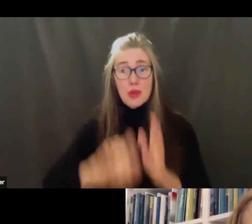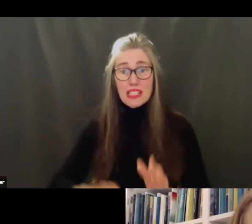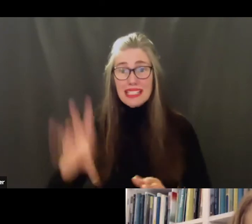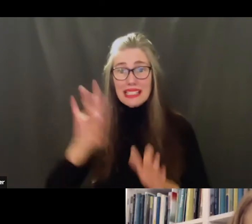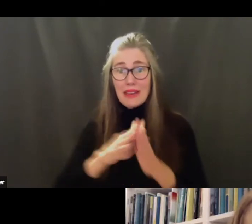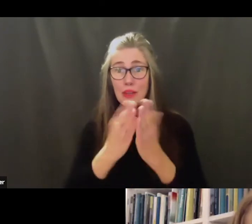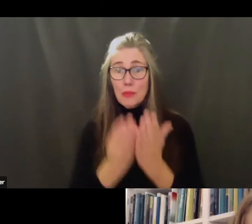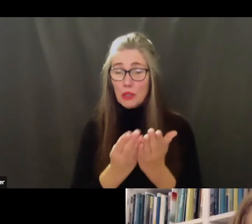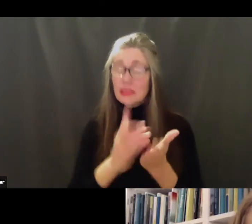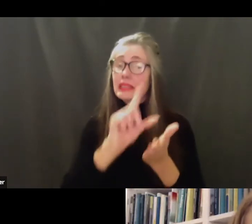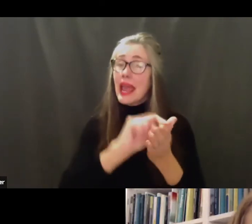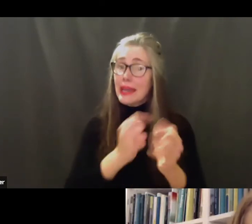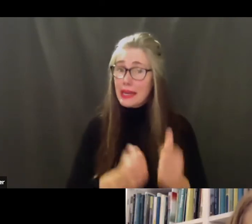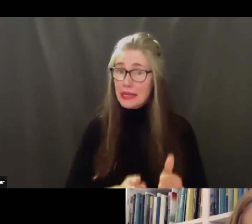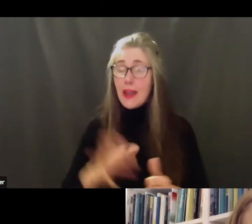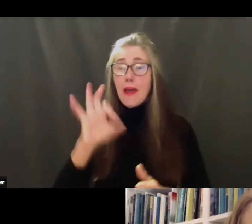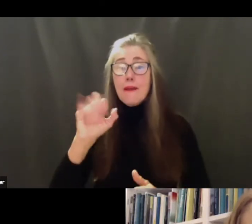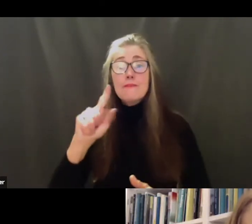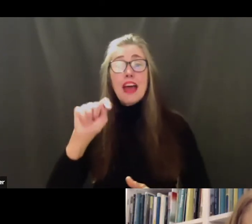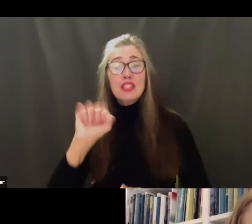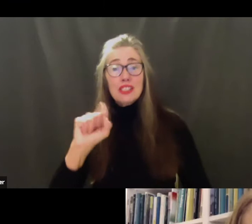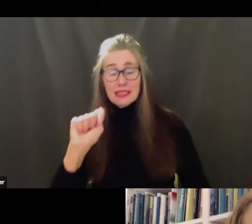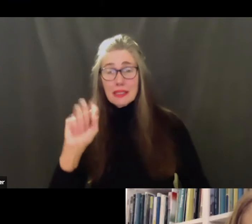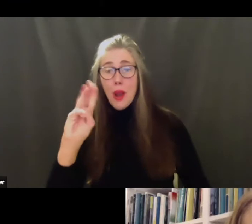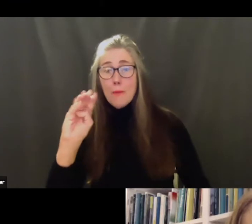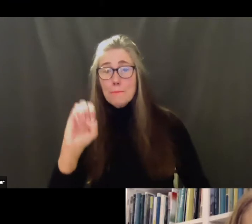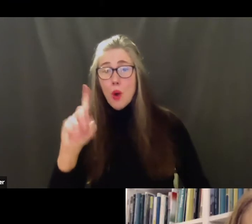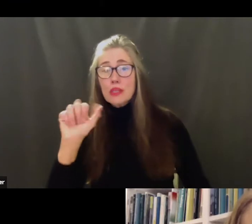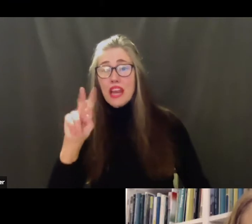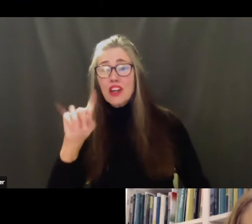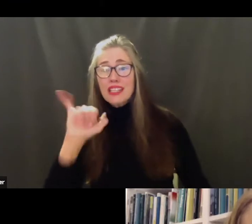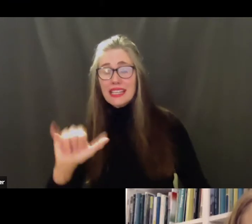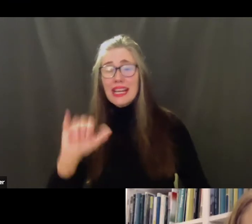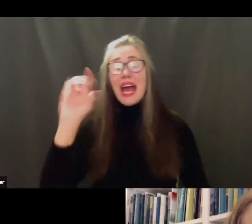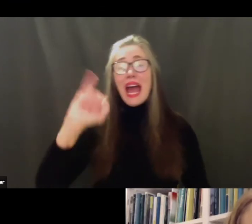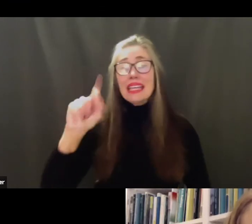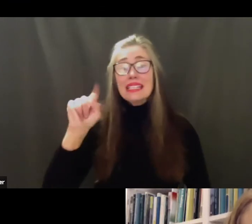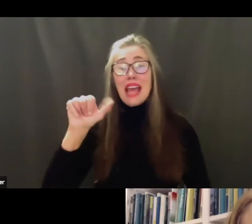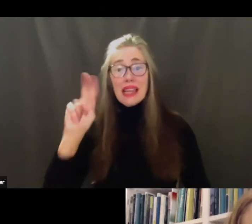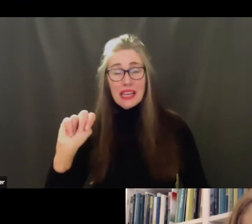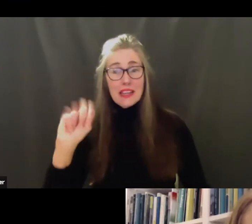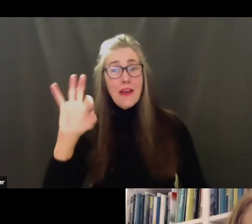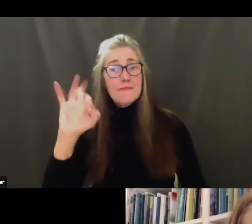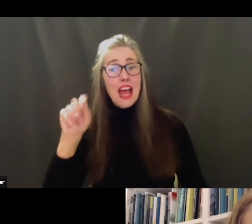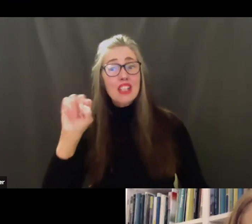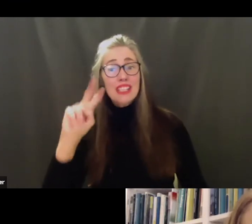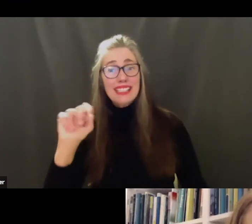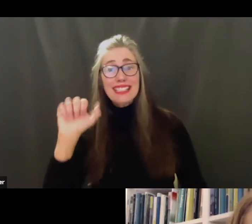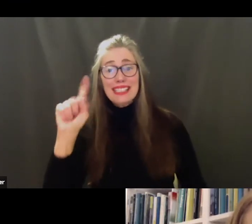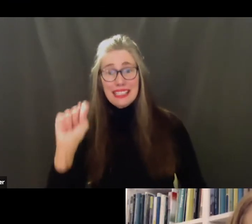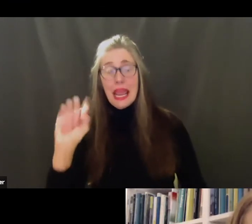books, including Fascist Modernities, Italian Fascism's Empire Cinema, and the recently